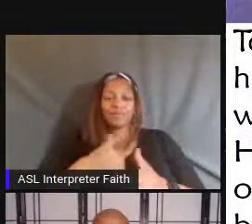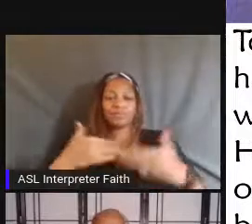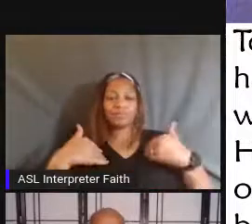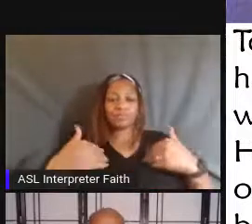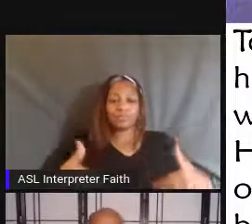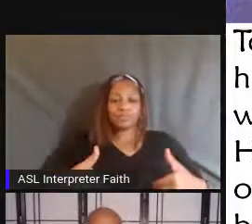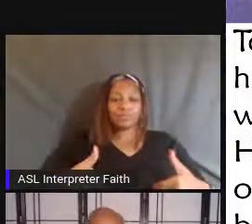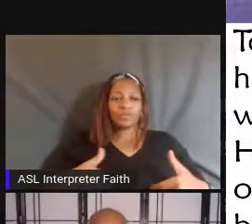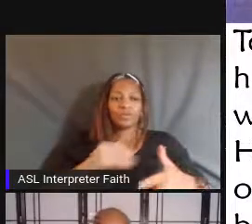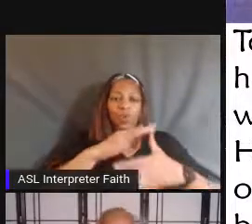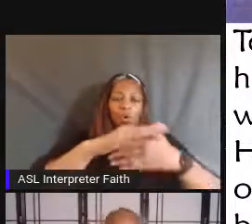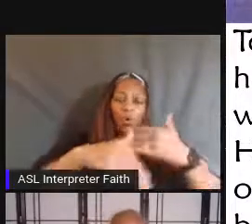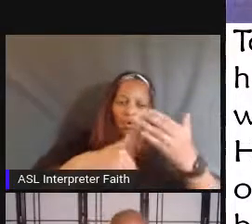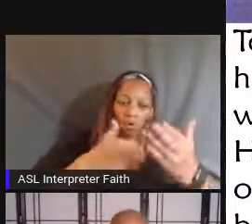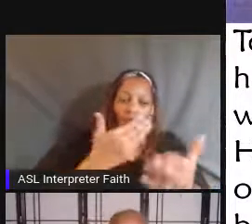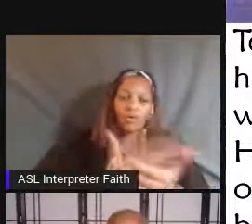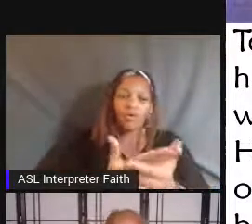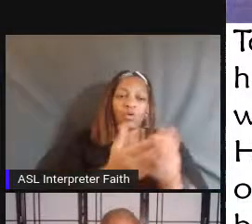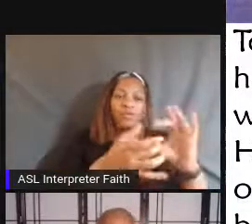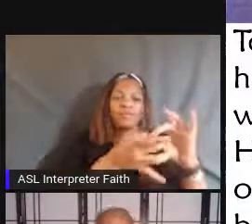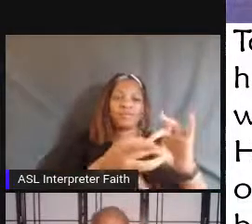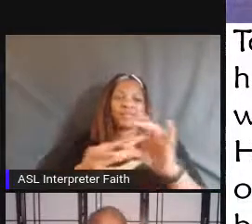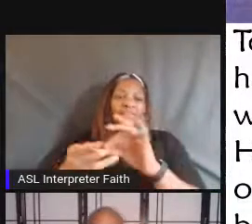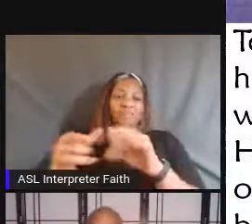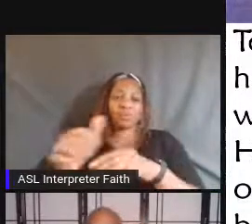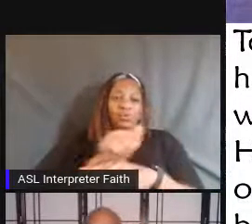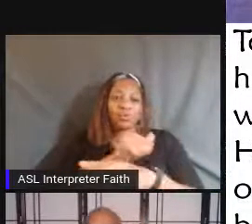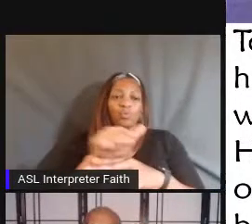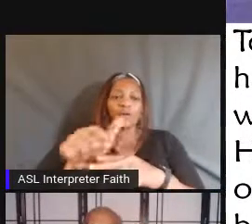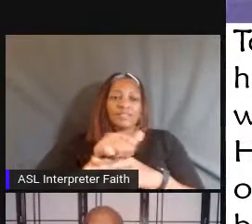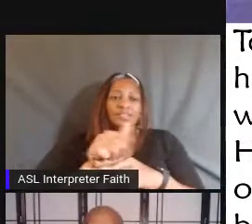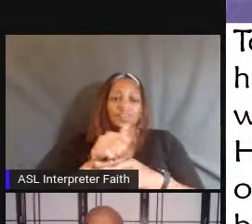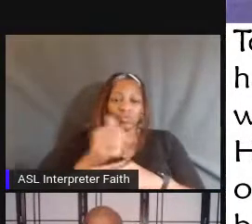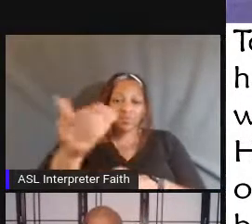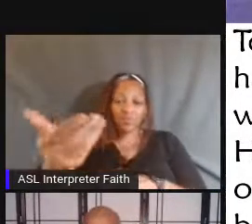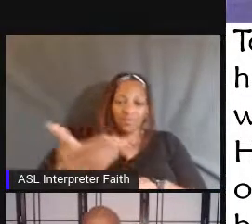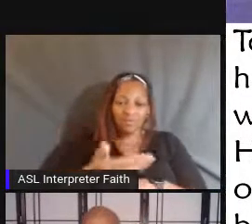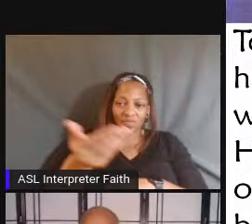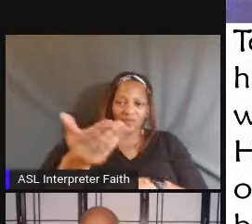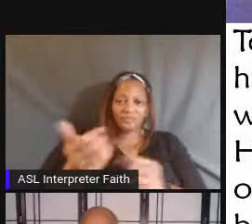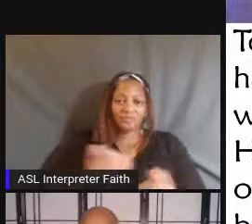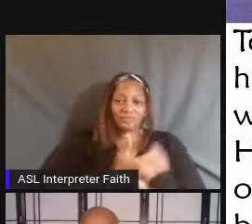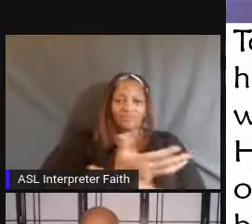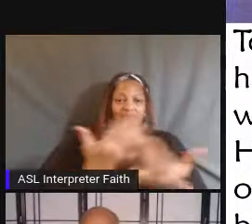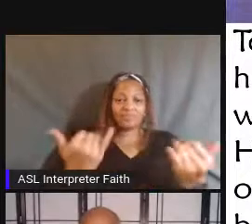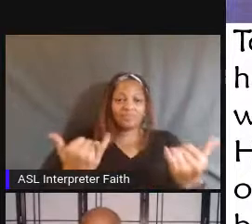all a part of the practice we are invited into right now.